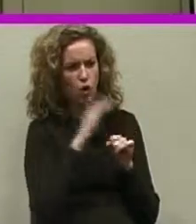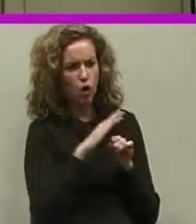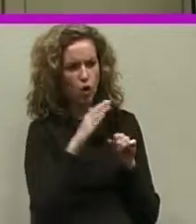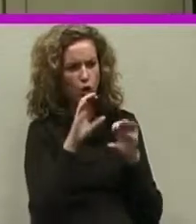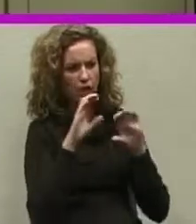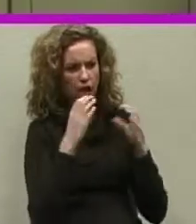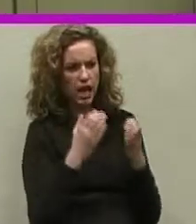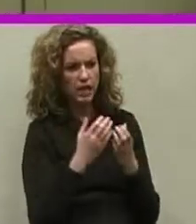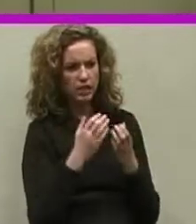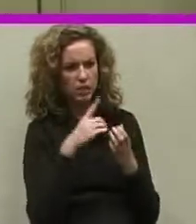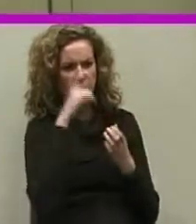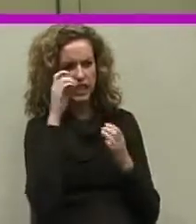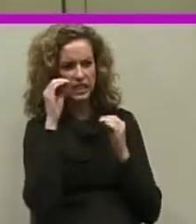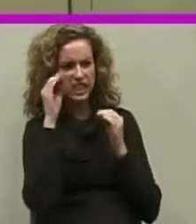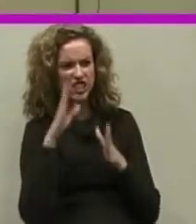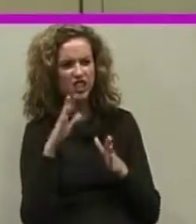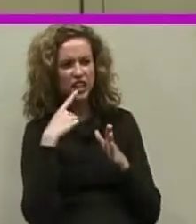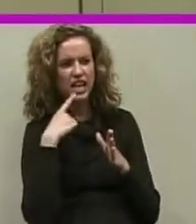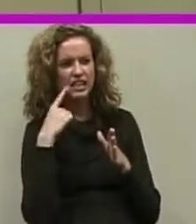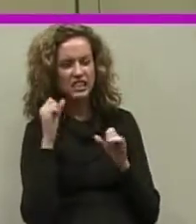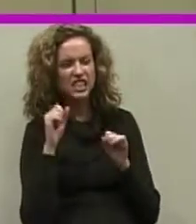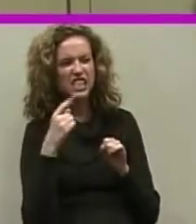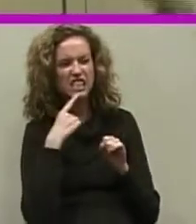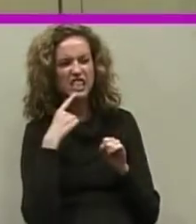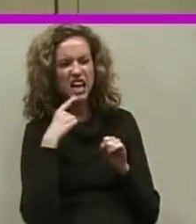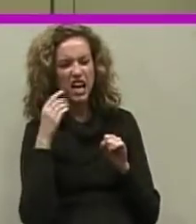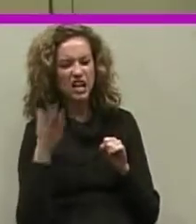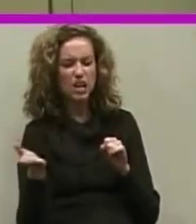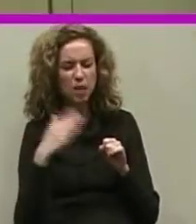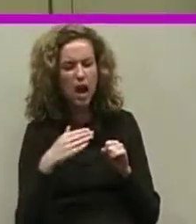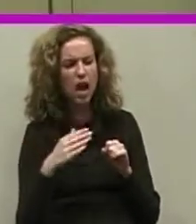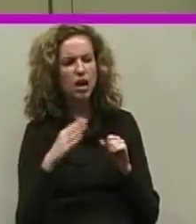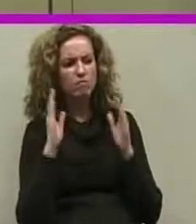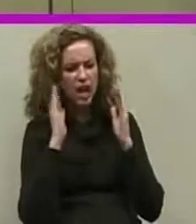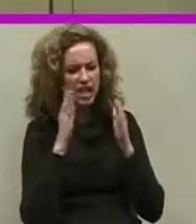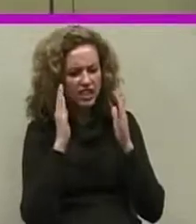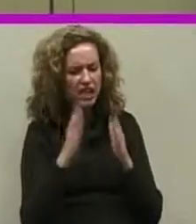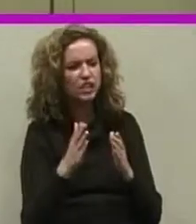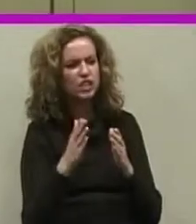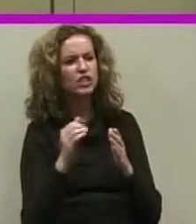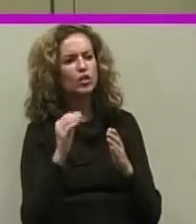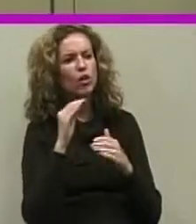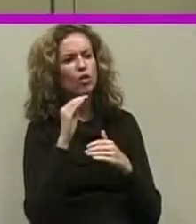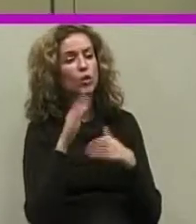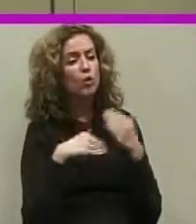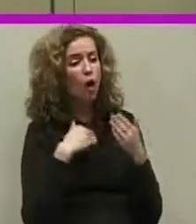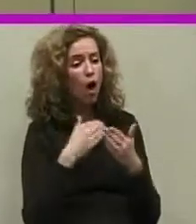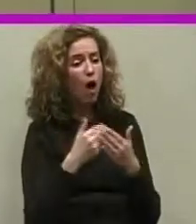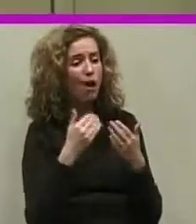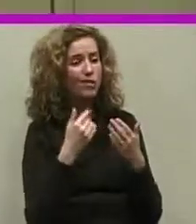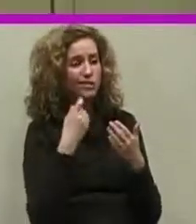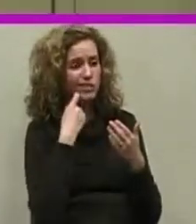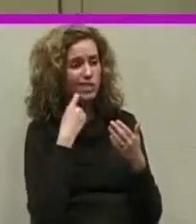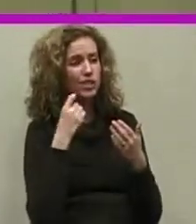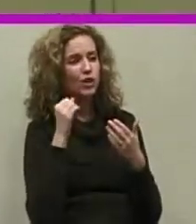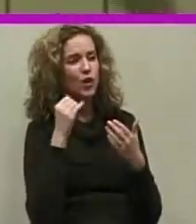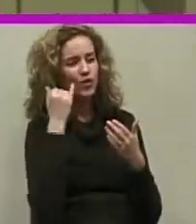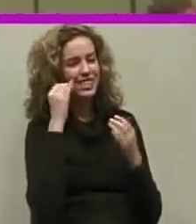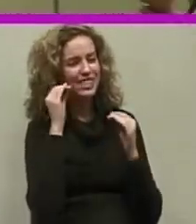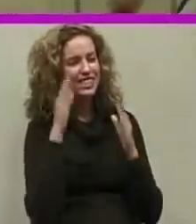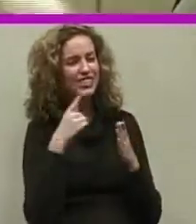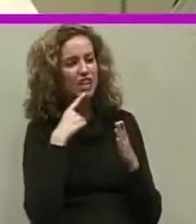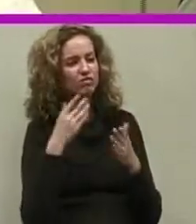every now and then can say, will you guys pay attention? Now you all just got a reprimand, even though some of you were paying attention. You just got reprimanded. Or I might say,